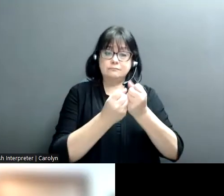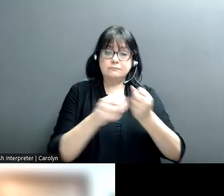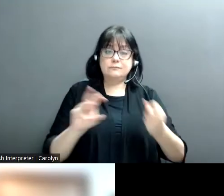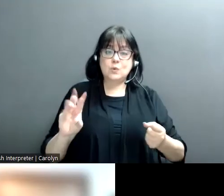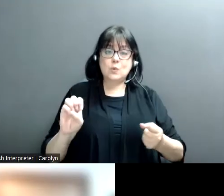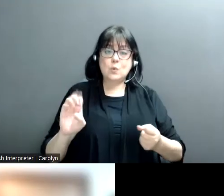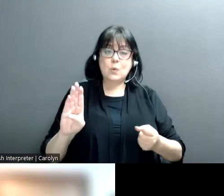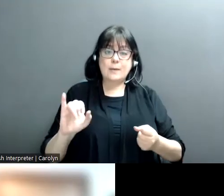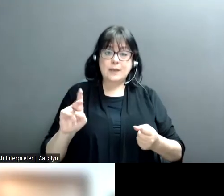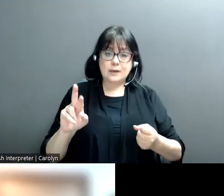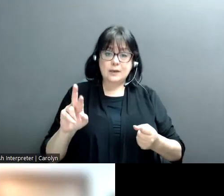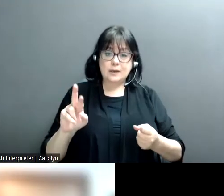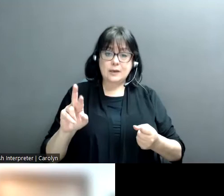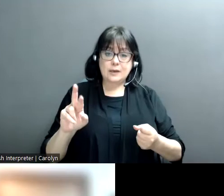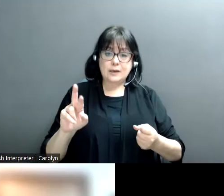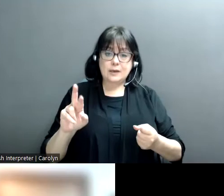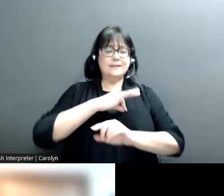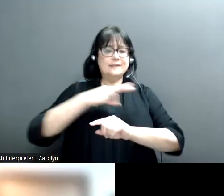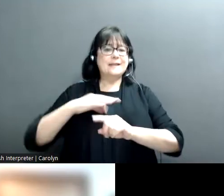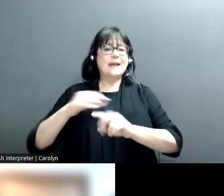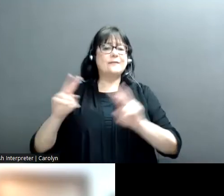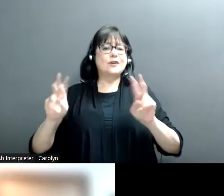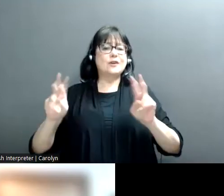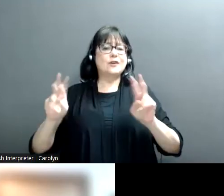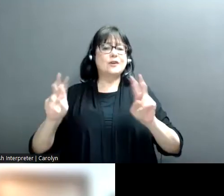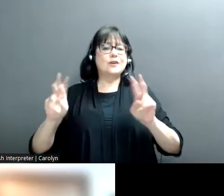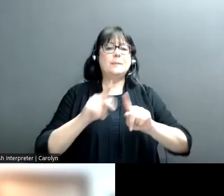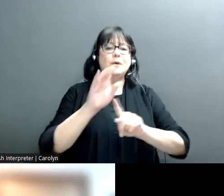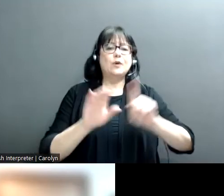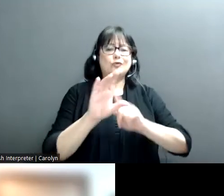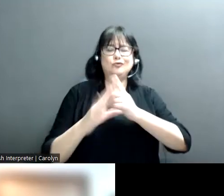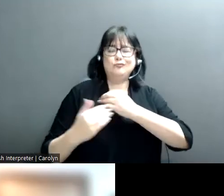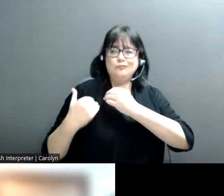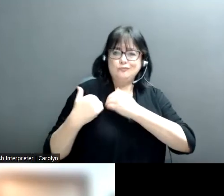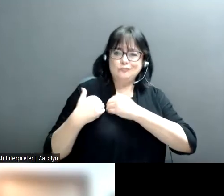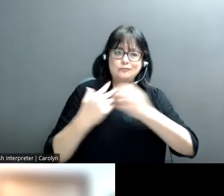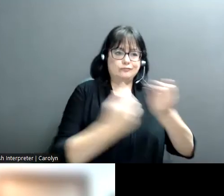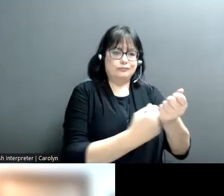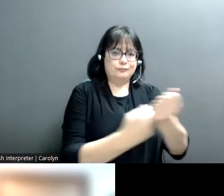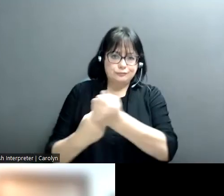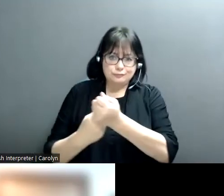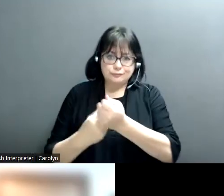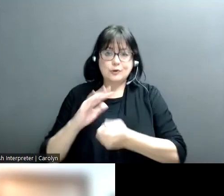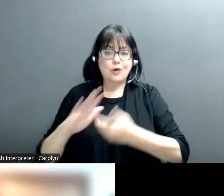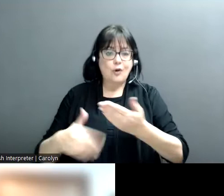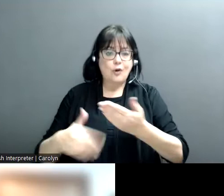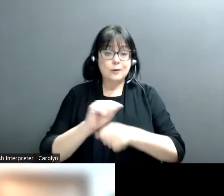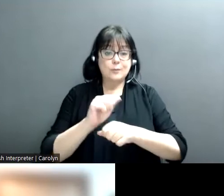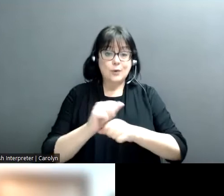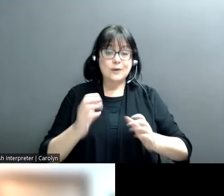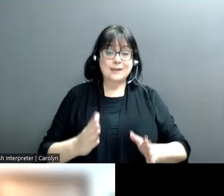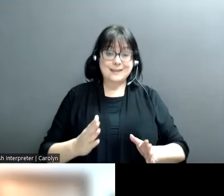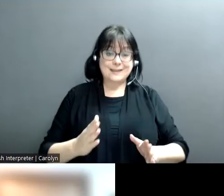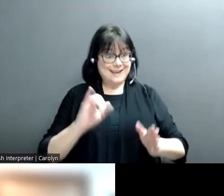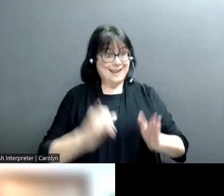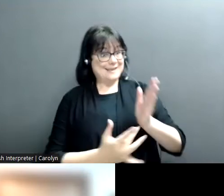culture, the whole kind of holistic thing of how you support all of your employees. And I think that technology discussion is now moving